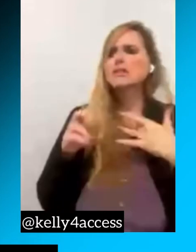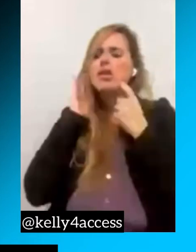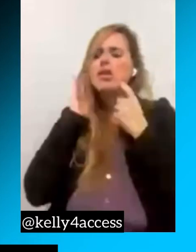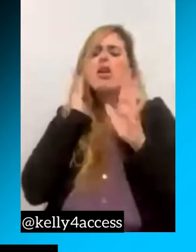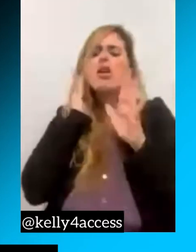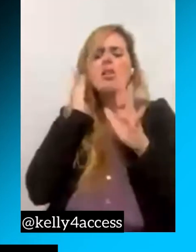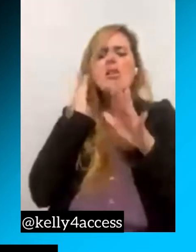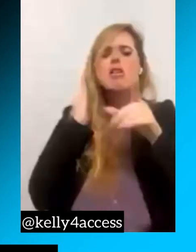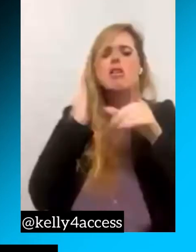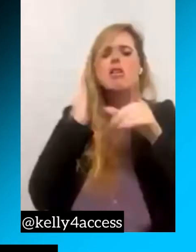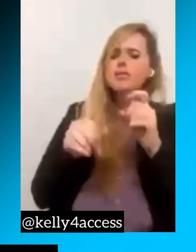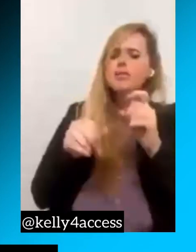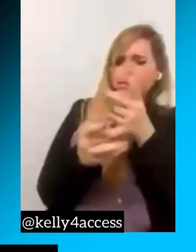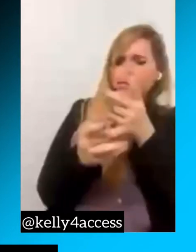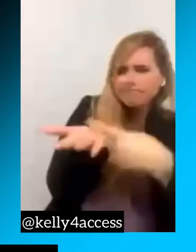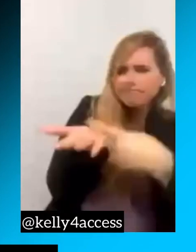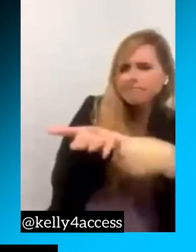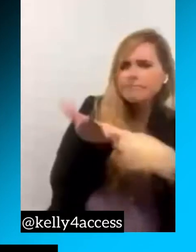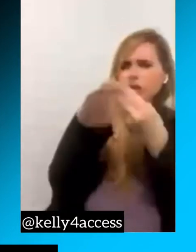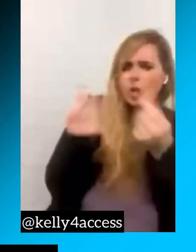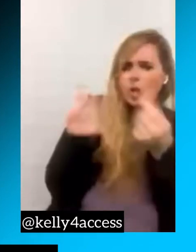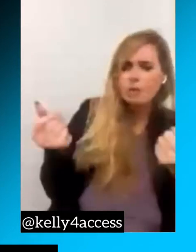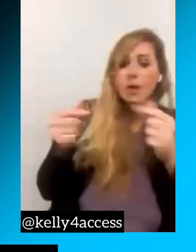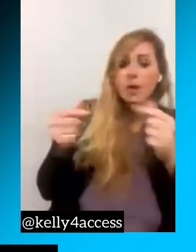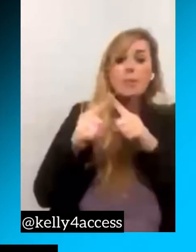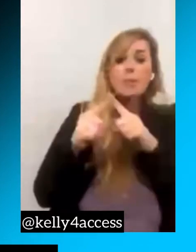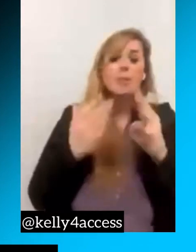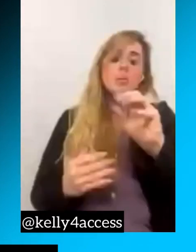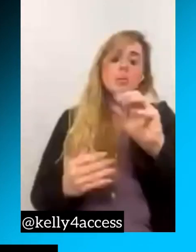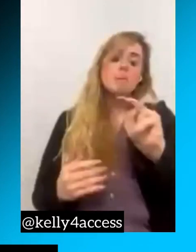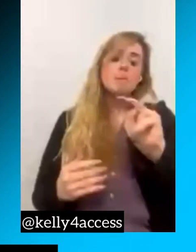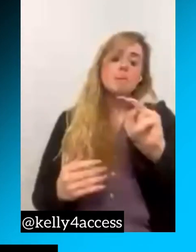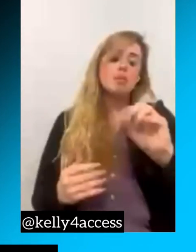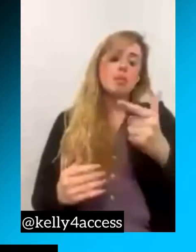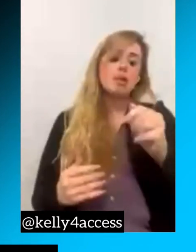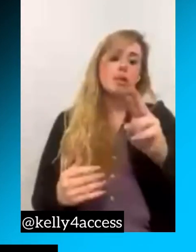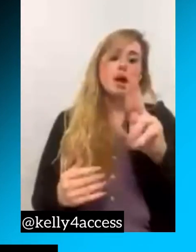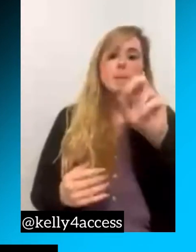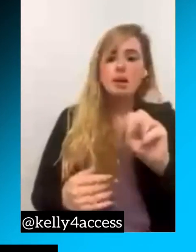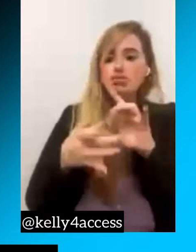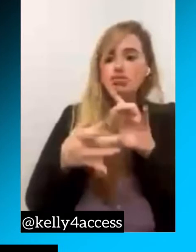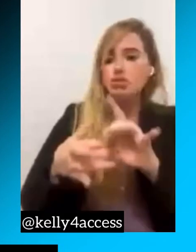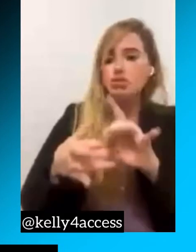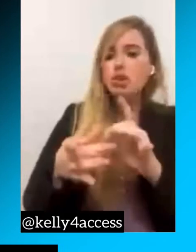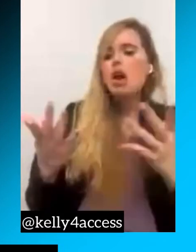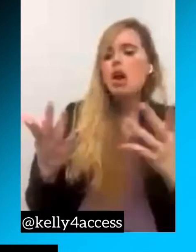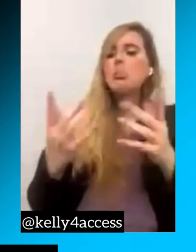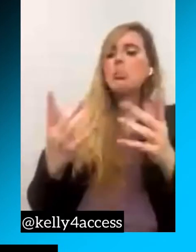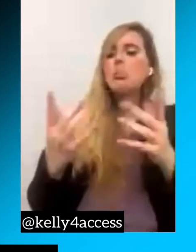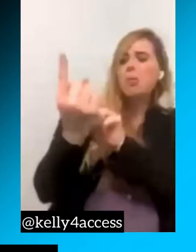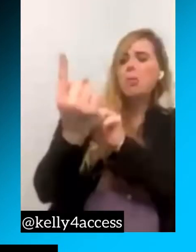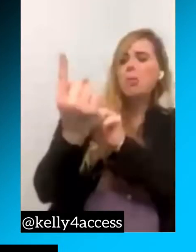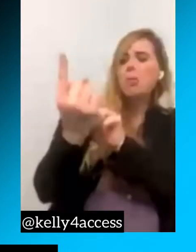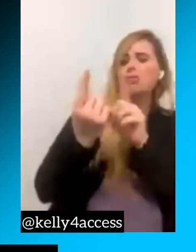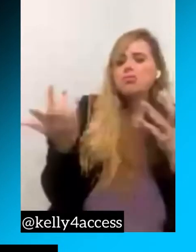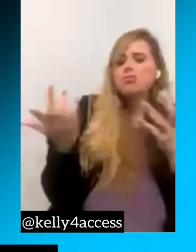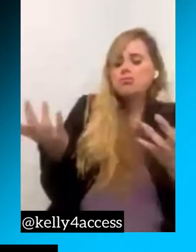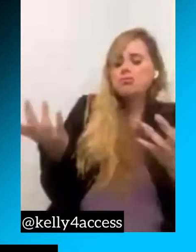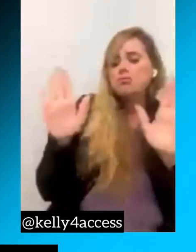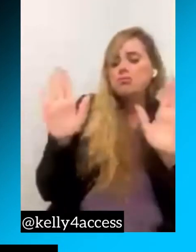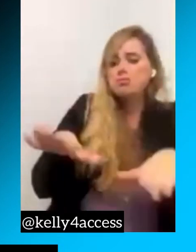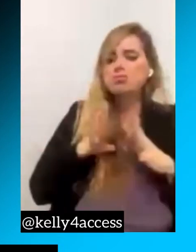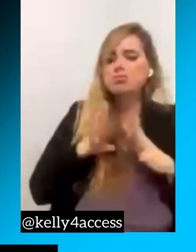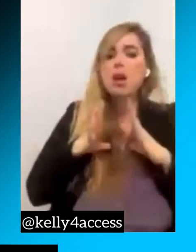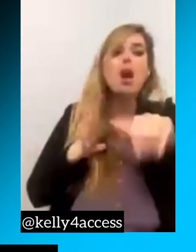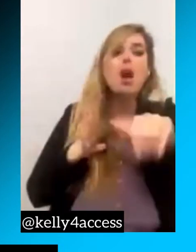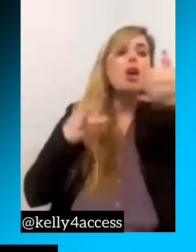not have to work on your insecurities as much because there isn't a threat of another person or